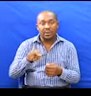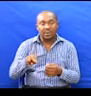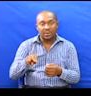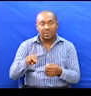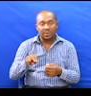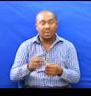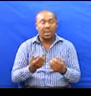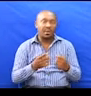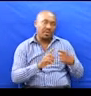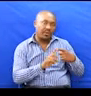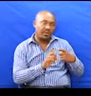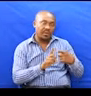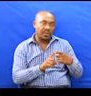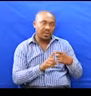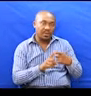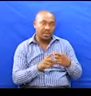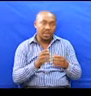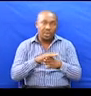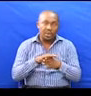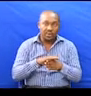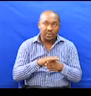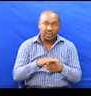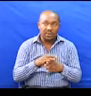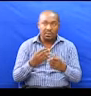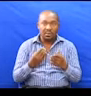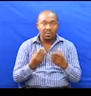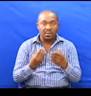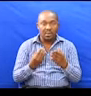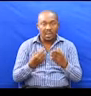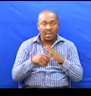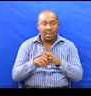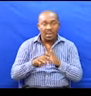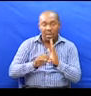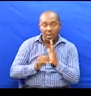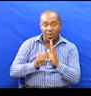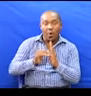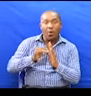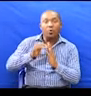in growth and repair.